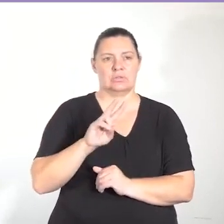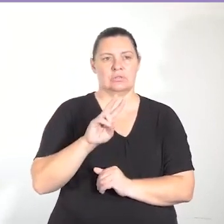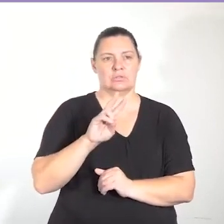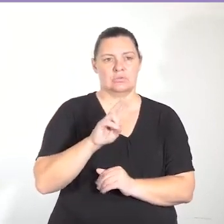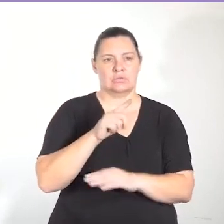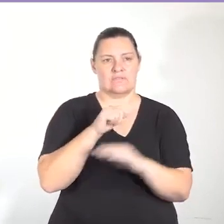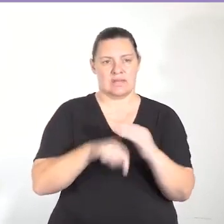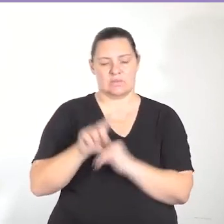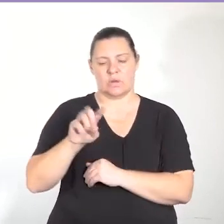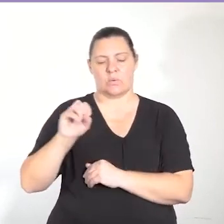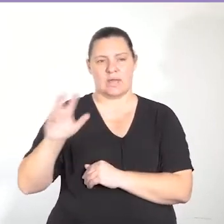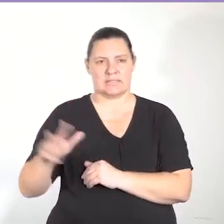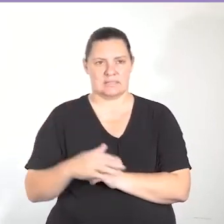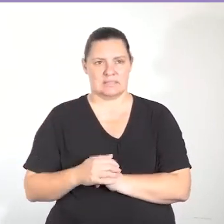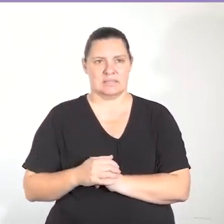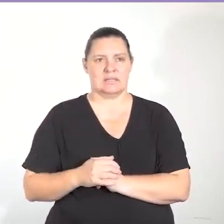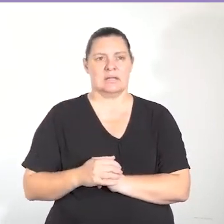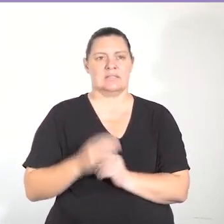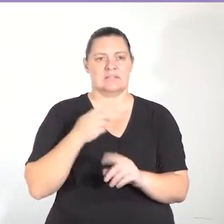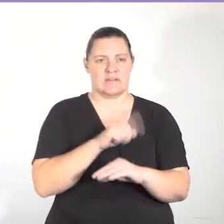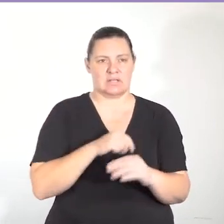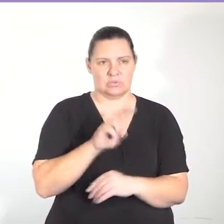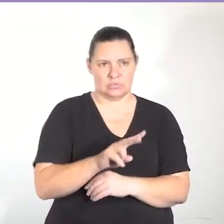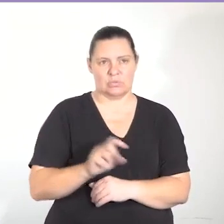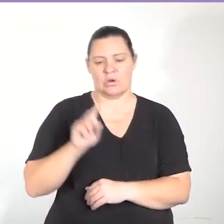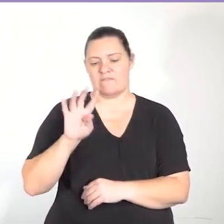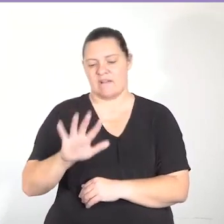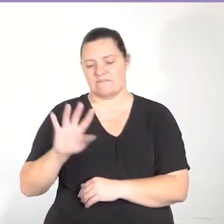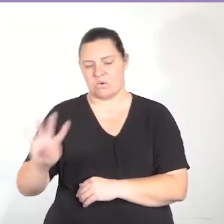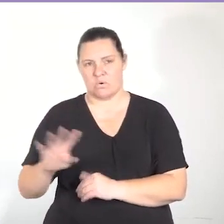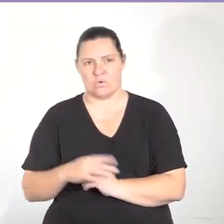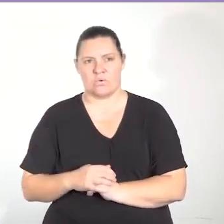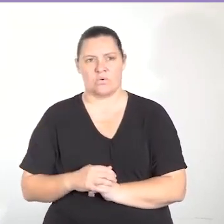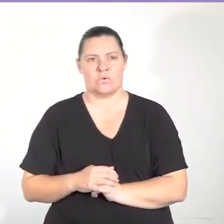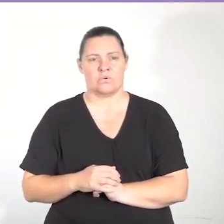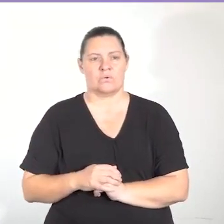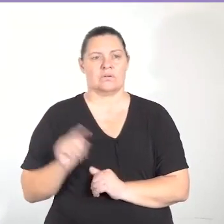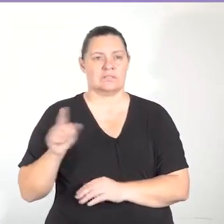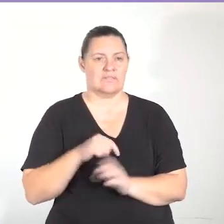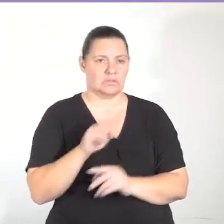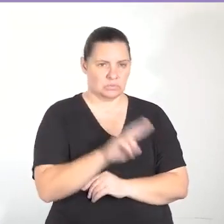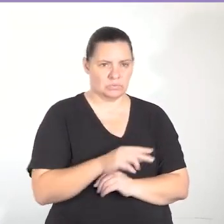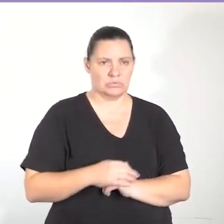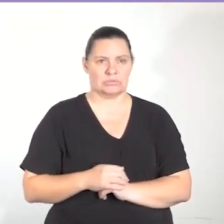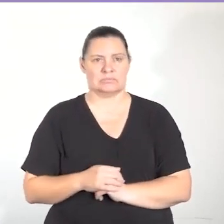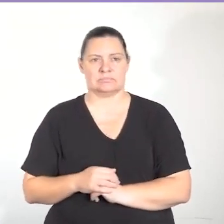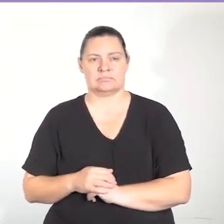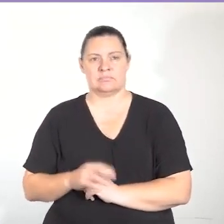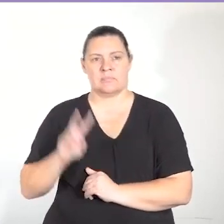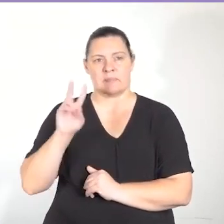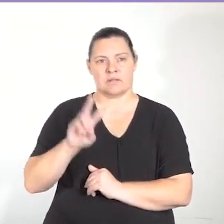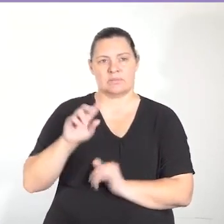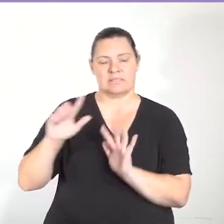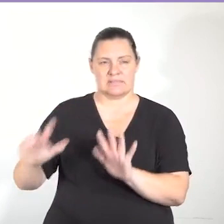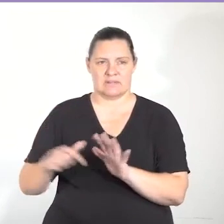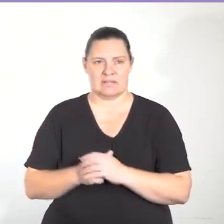is 108. 108 divided by 2 is 54. If we divide that by 2,